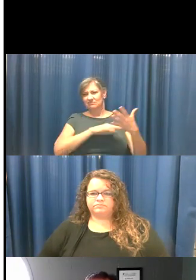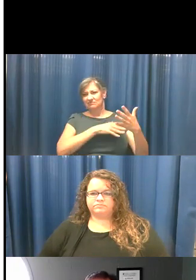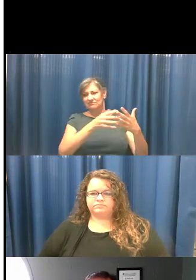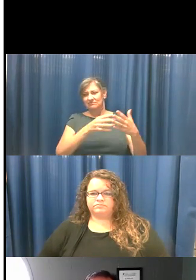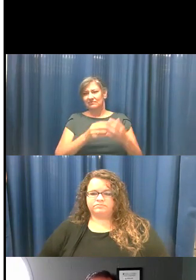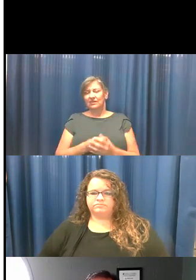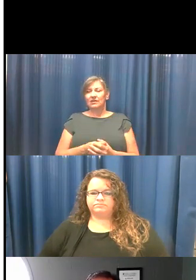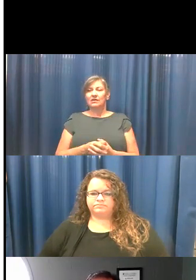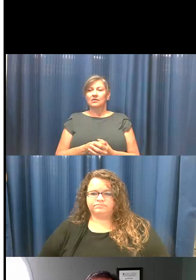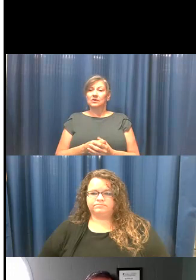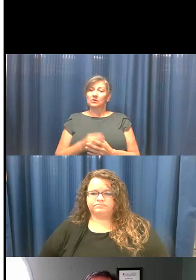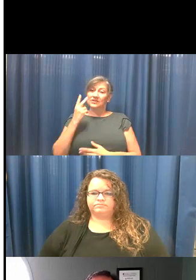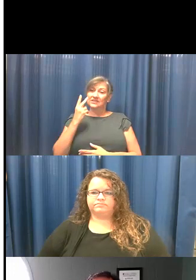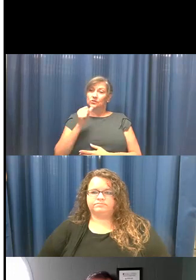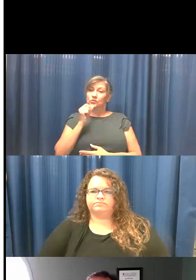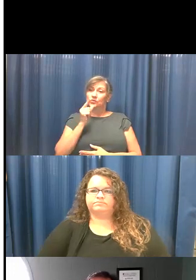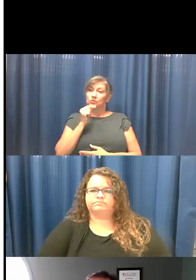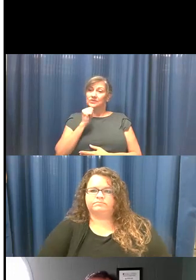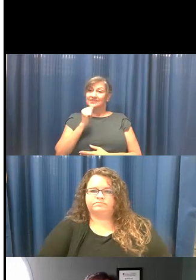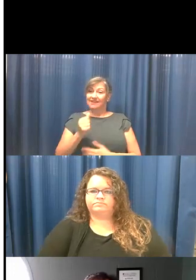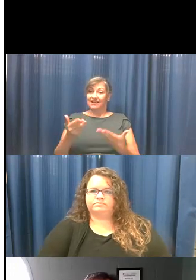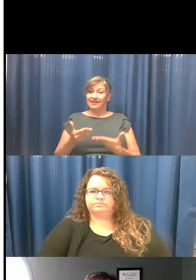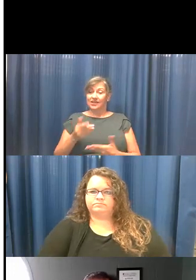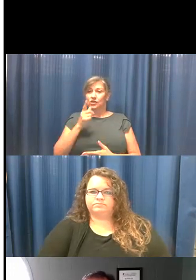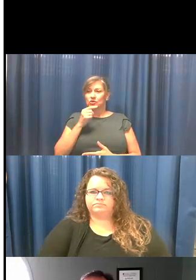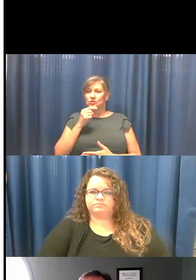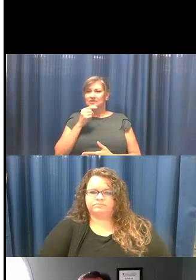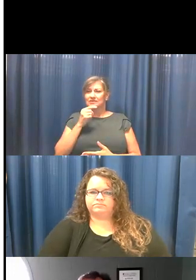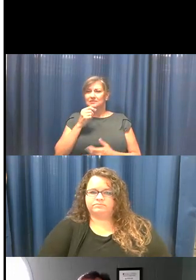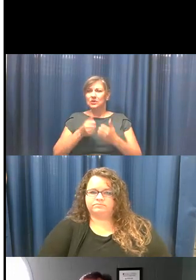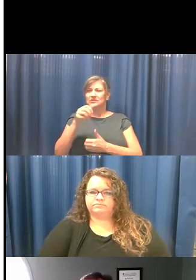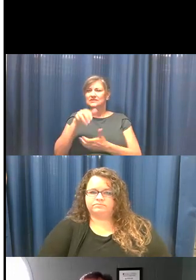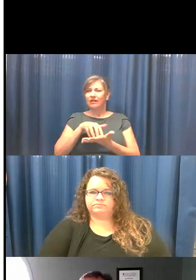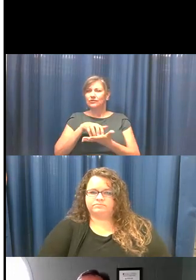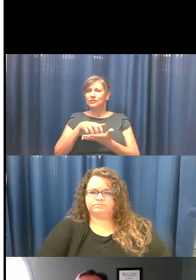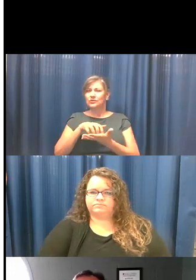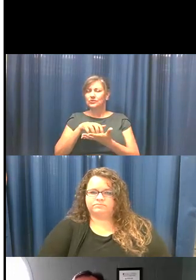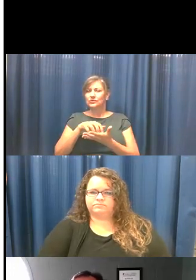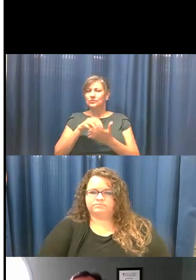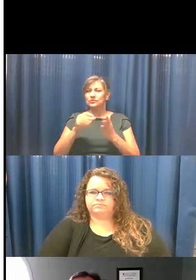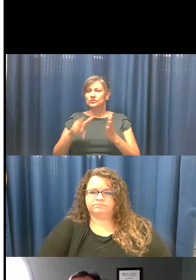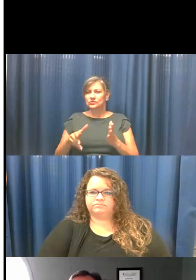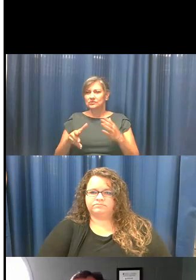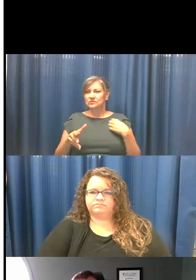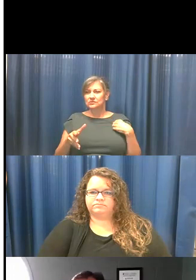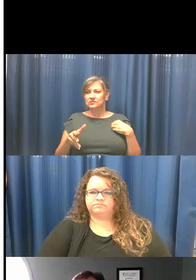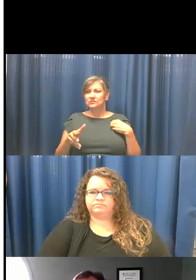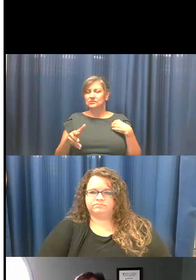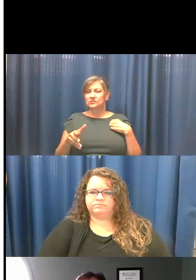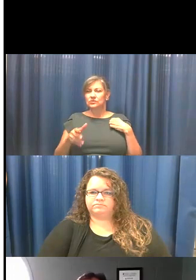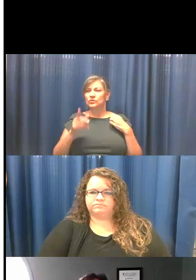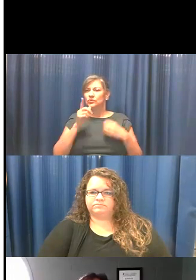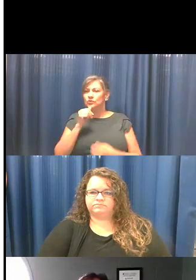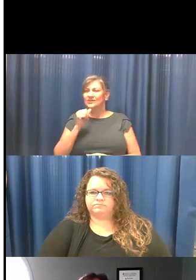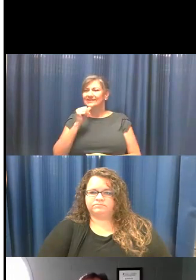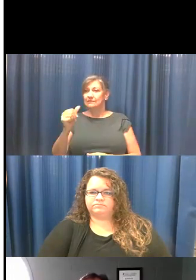we look at who wasn't here, it was our most vulnerable students. And when we look at who didn't